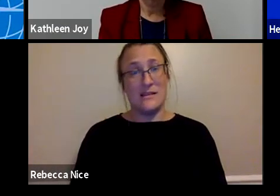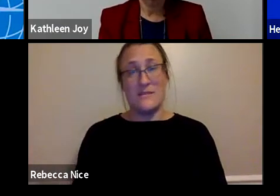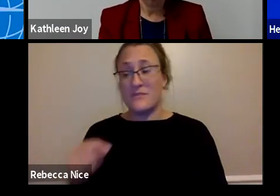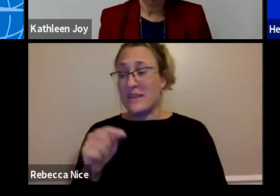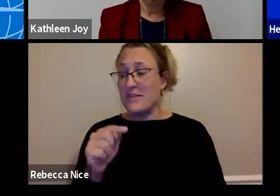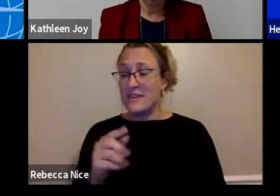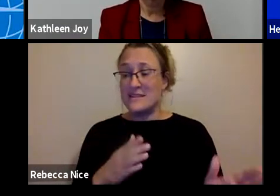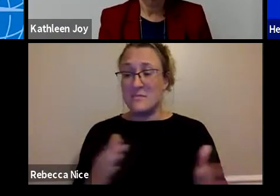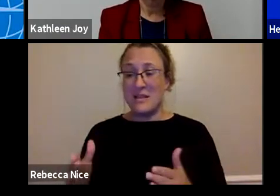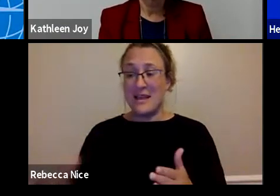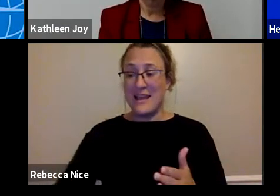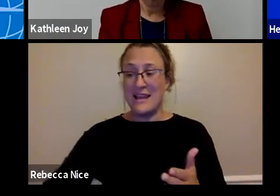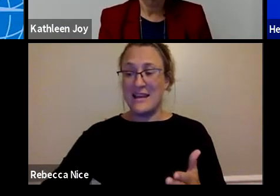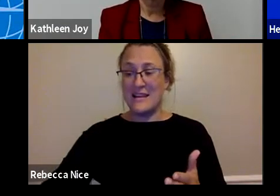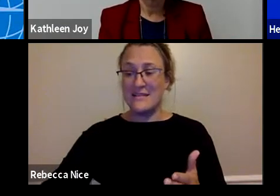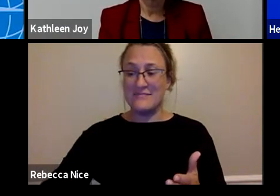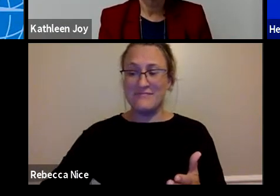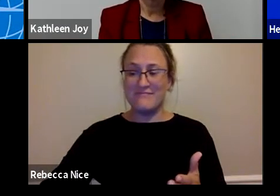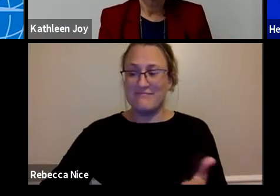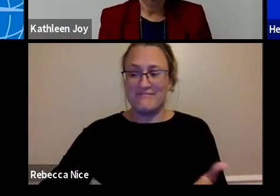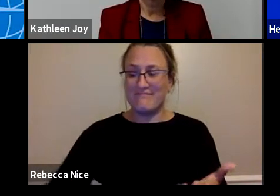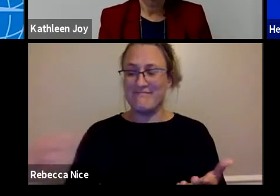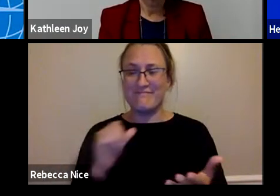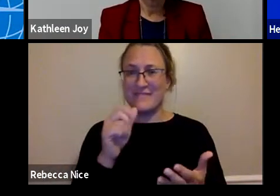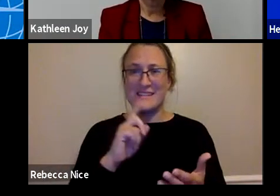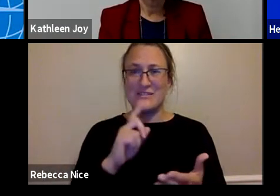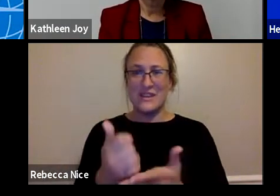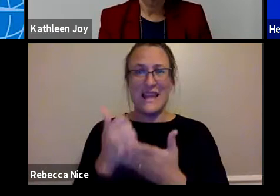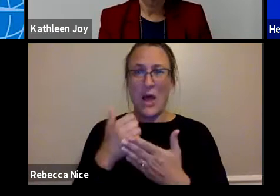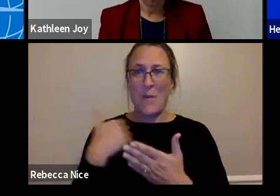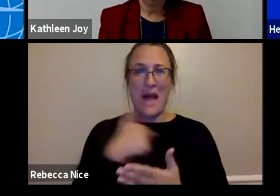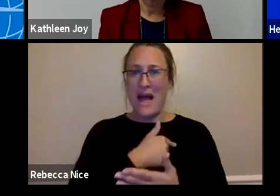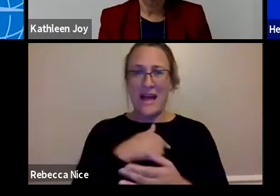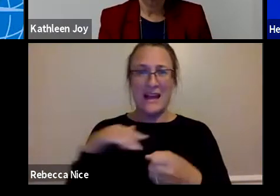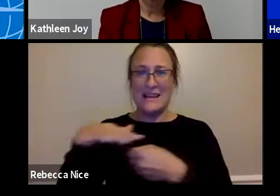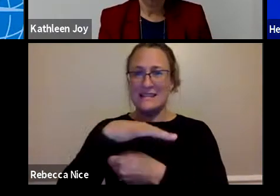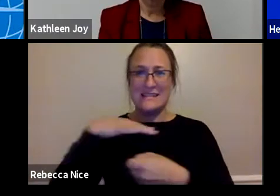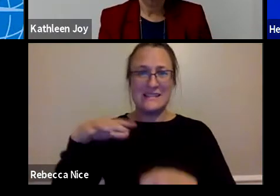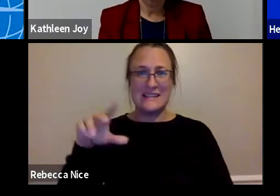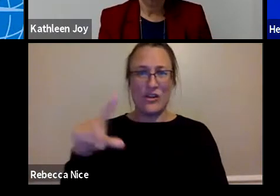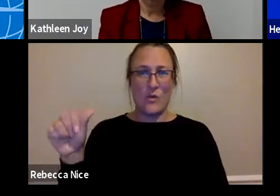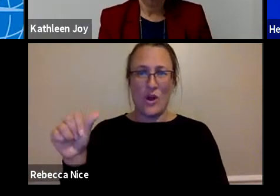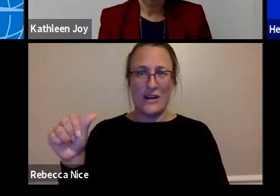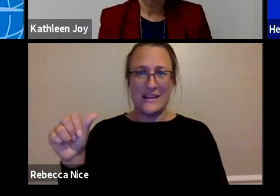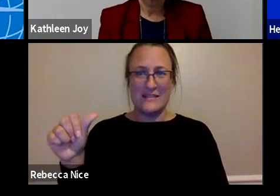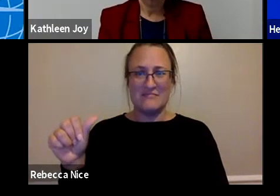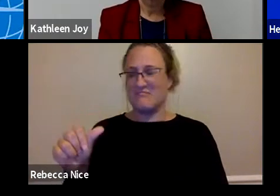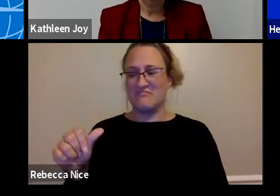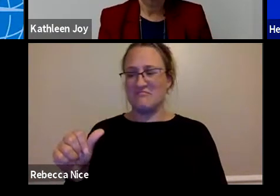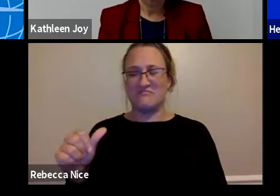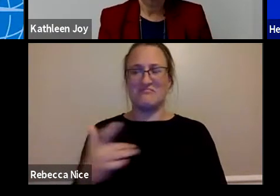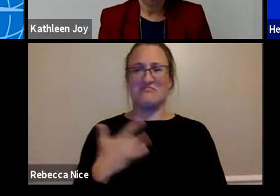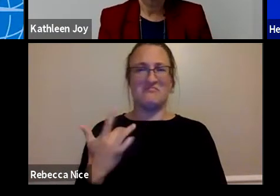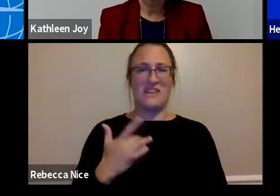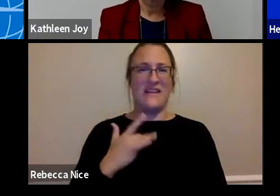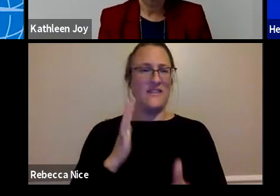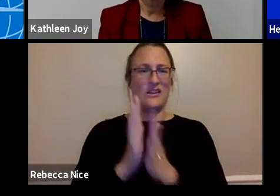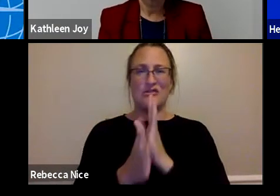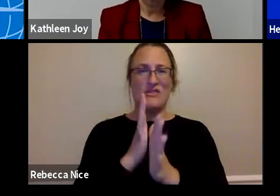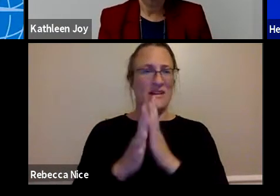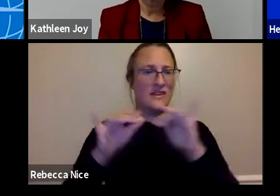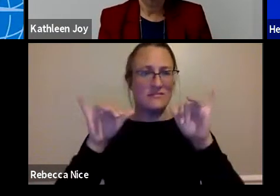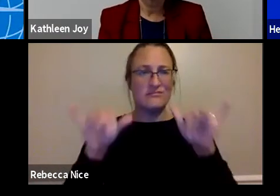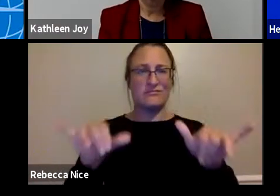nothing to help us here, the neighbors of LaGuardia. I do not foresee this helping the traffic in any way. It's a